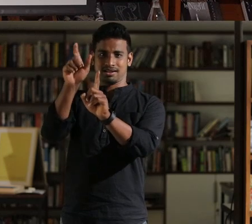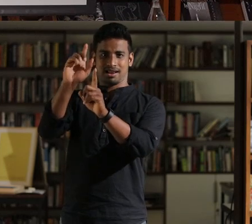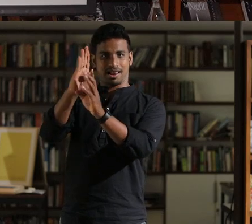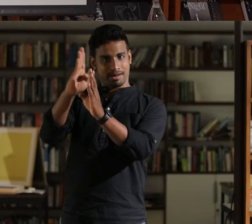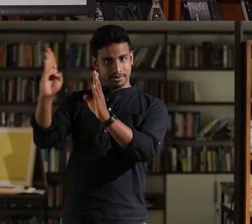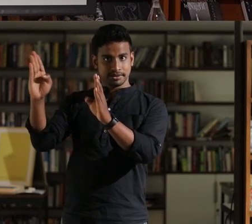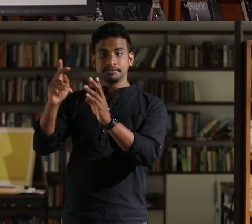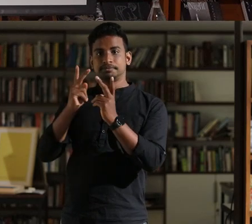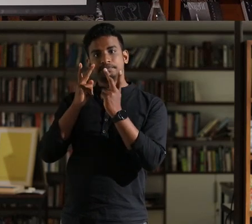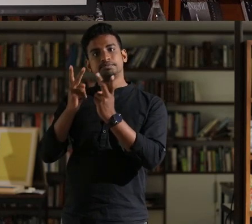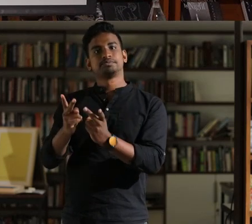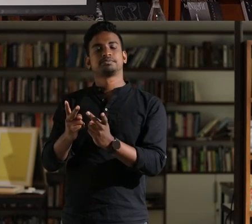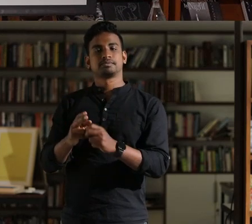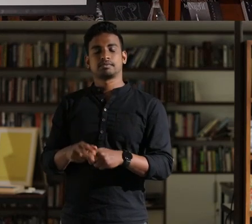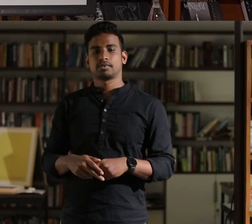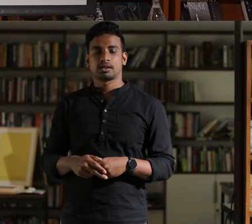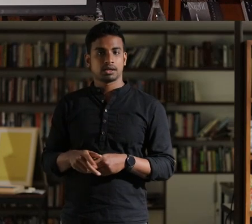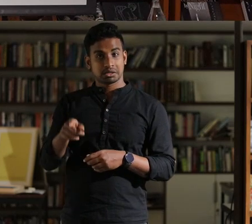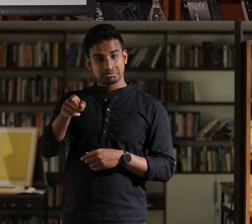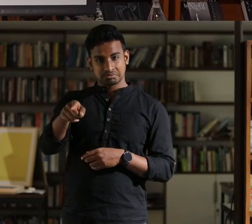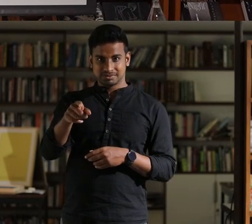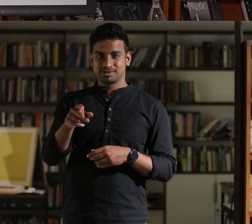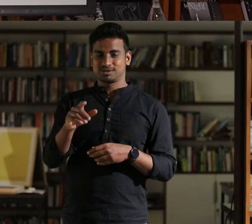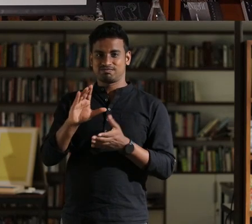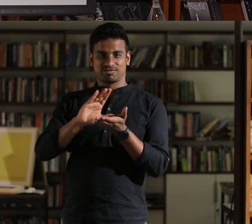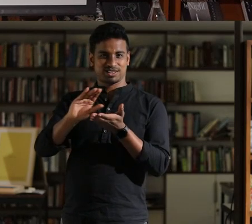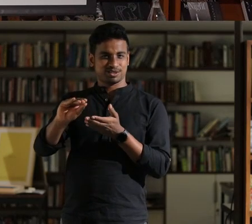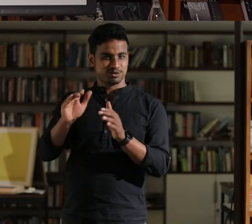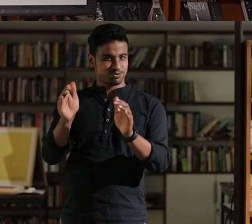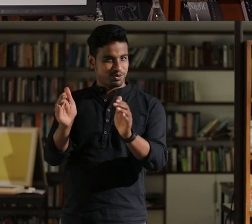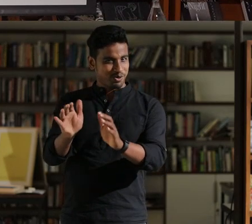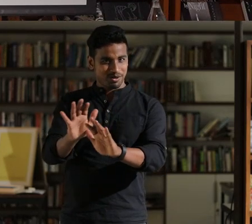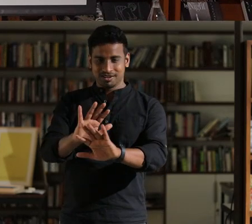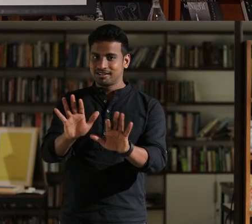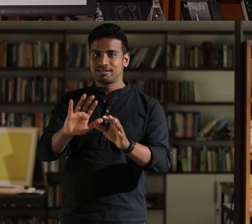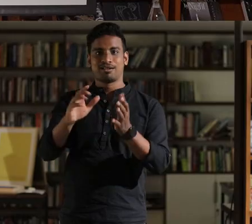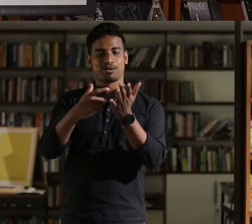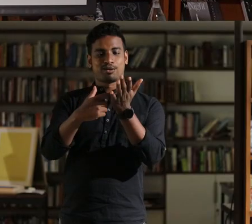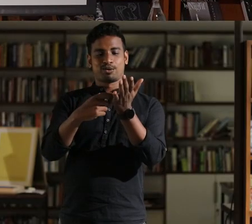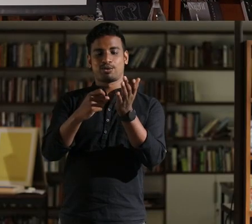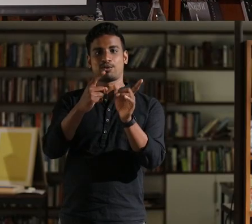it was also a royal kingdom capital city. So then